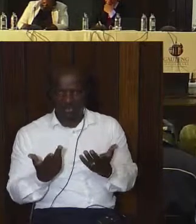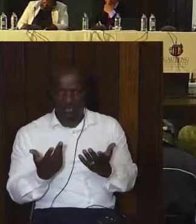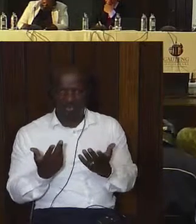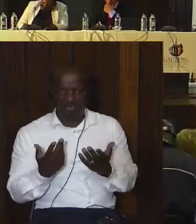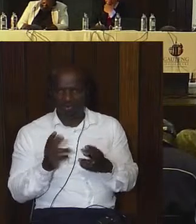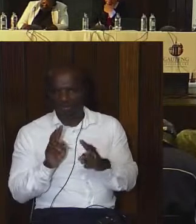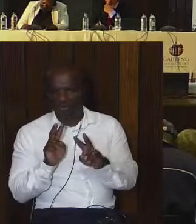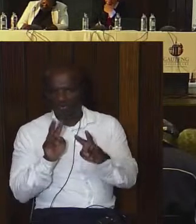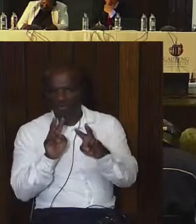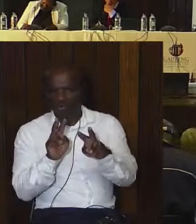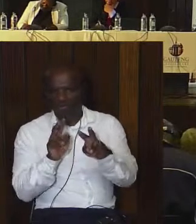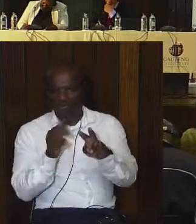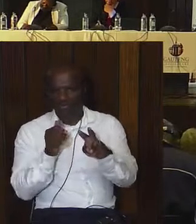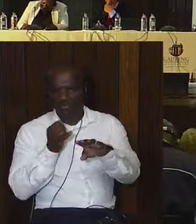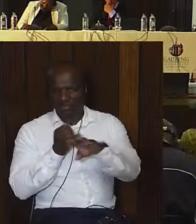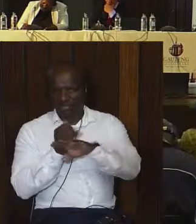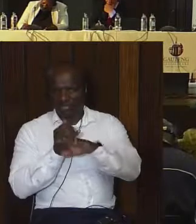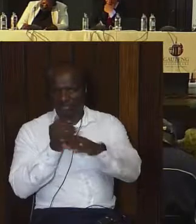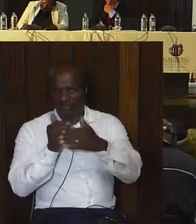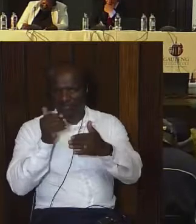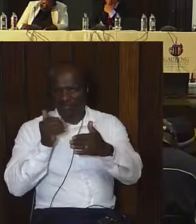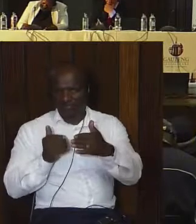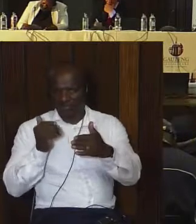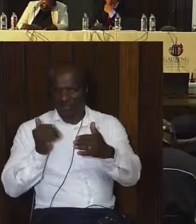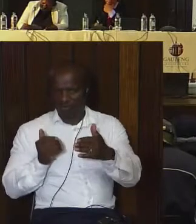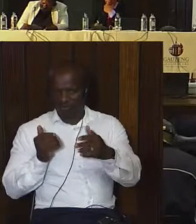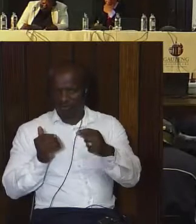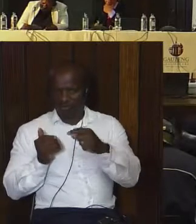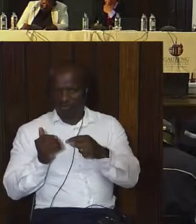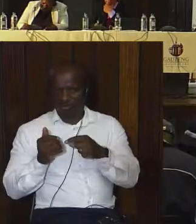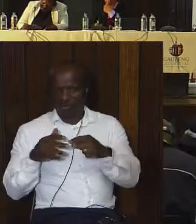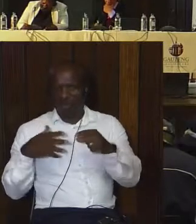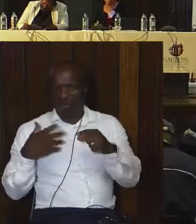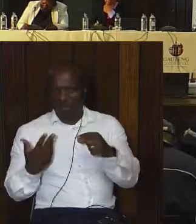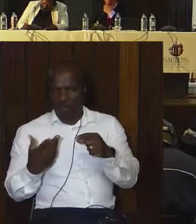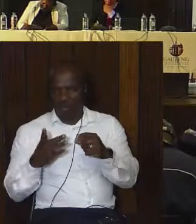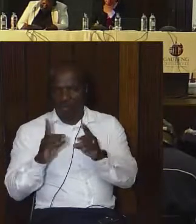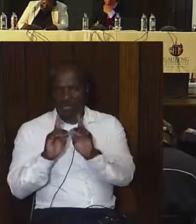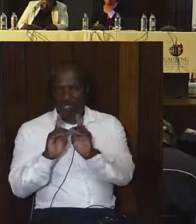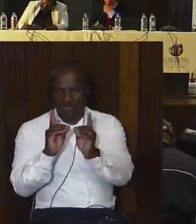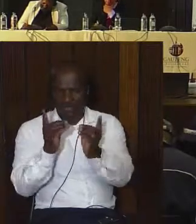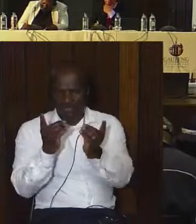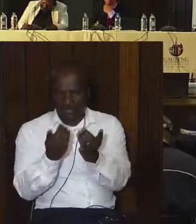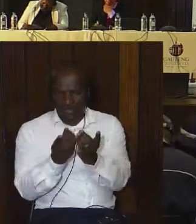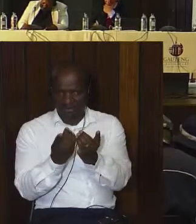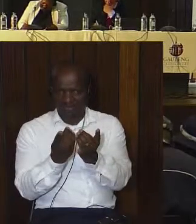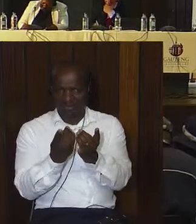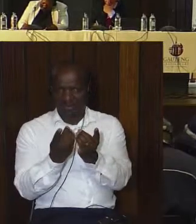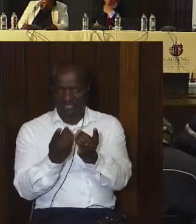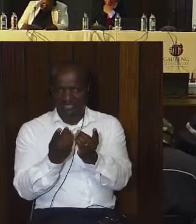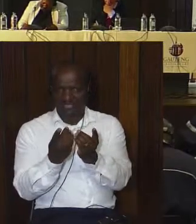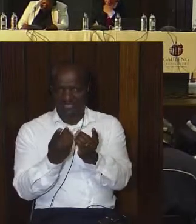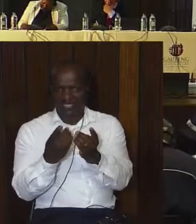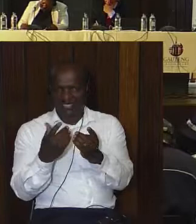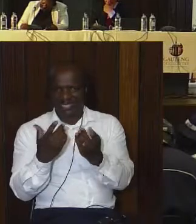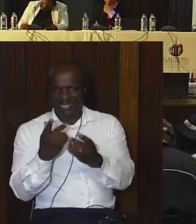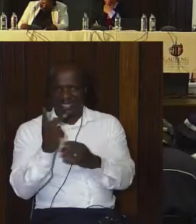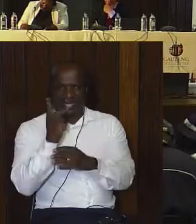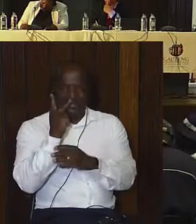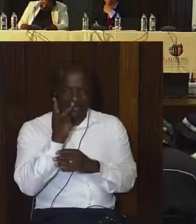or is it a case that the department doesn't want to be seen